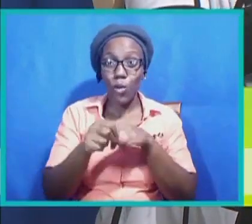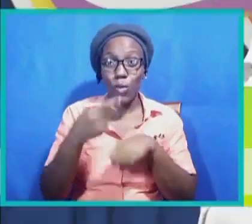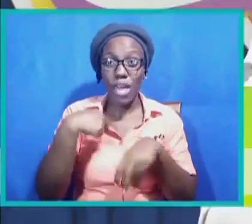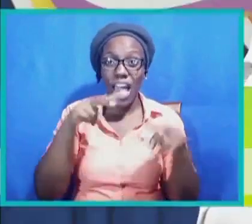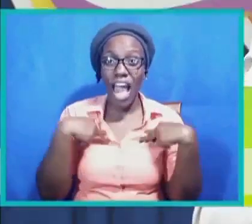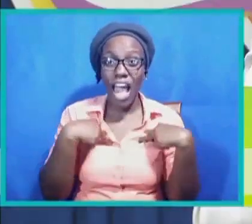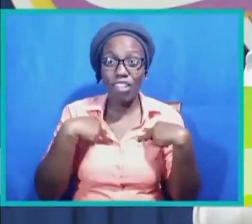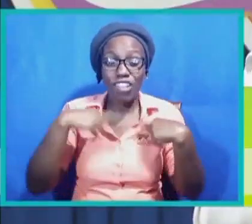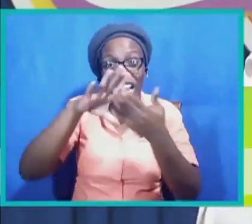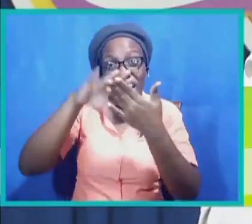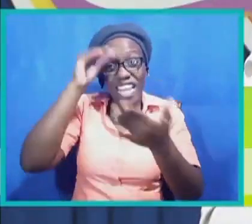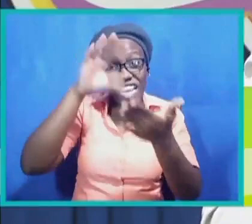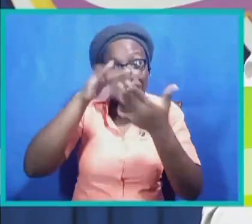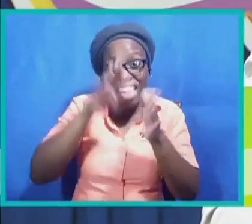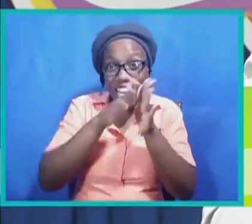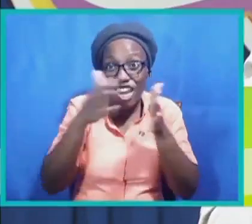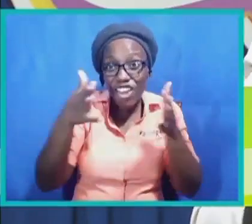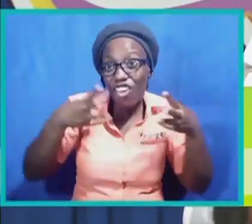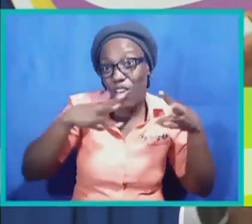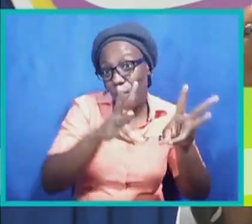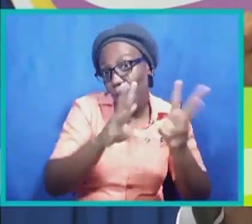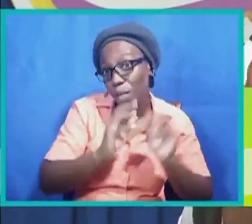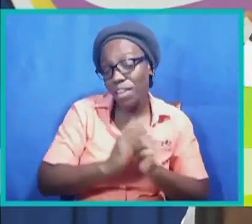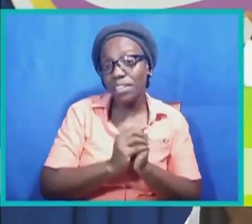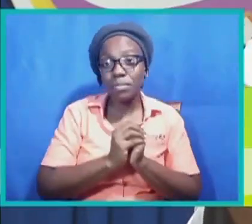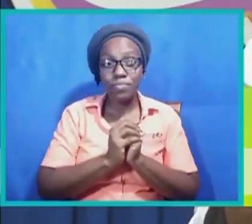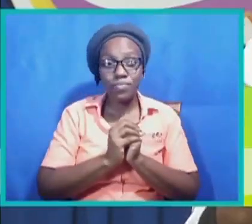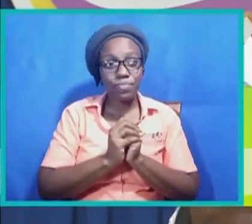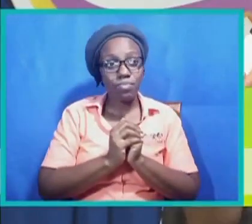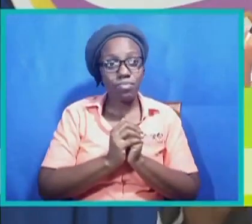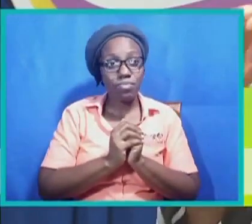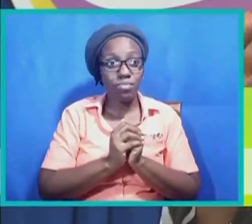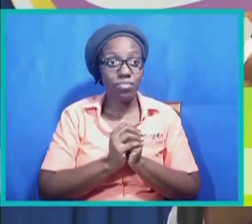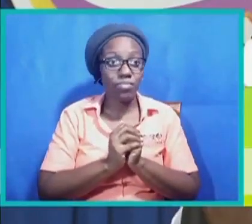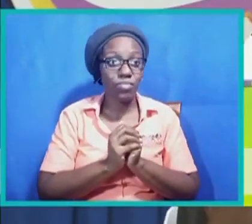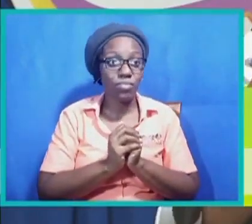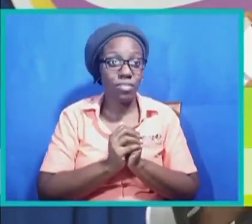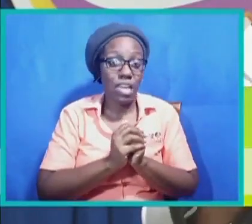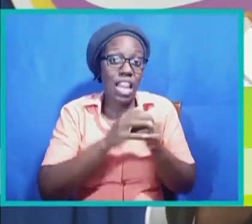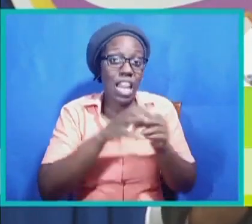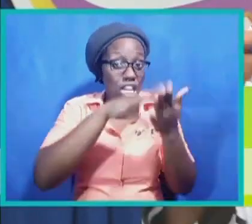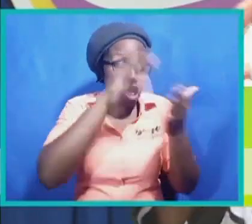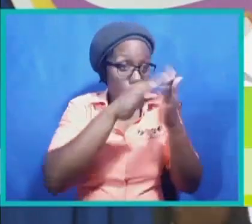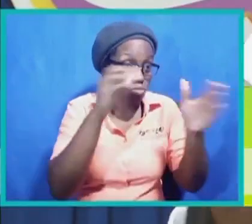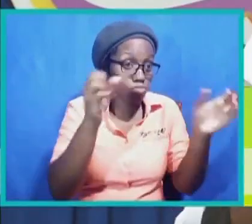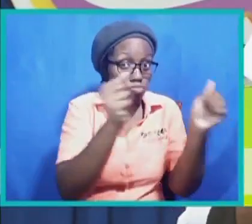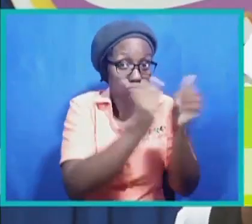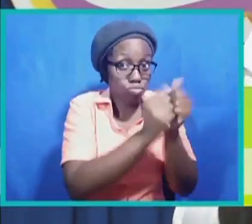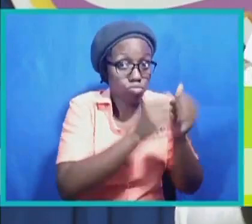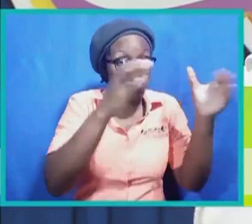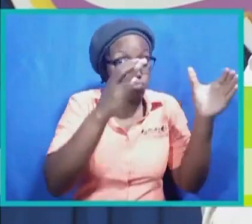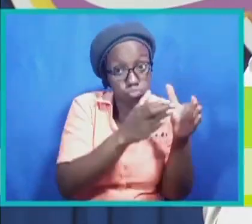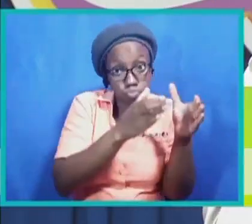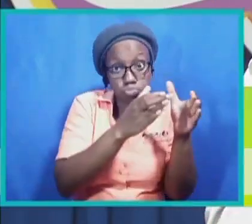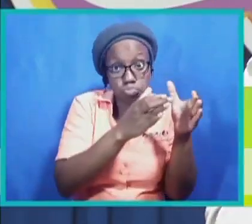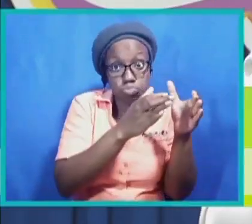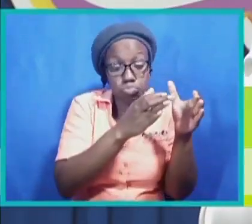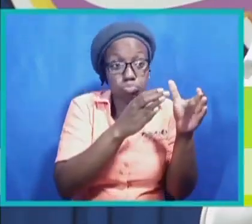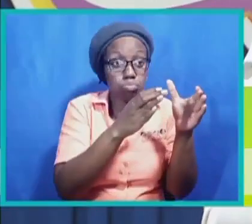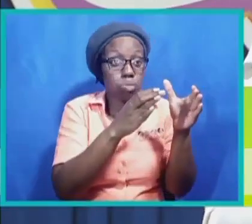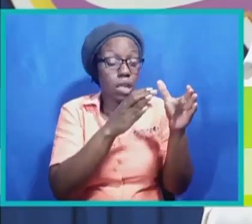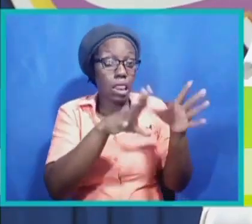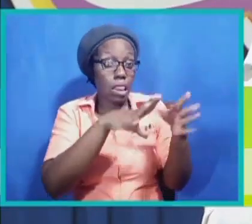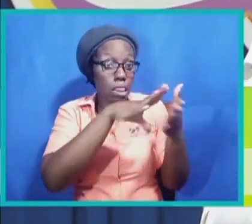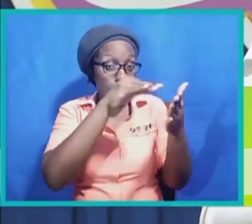we have students able to do self-paced learning, we have the ability now to allow tutors, peer